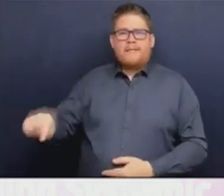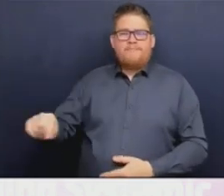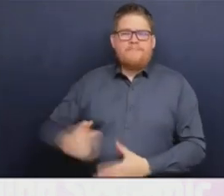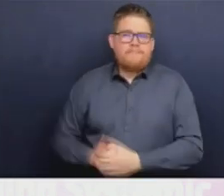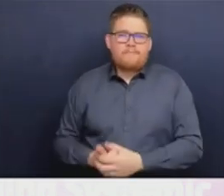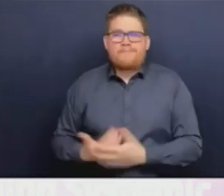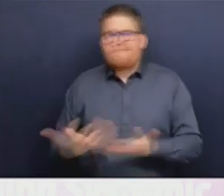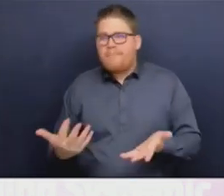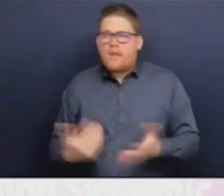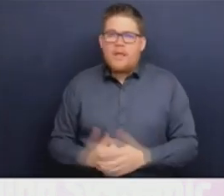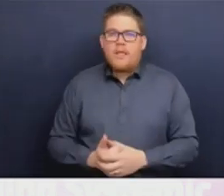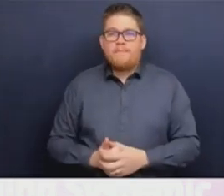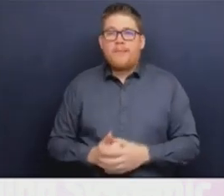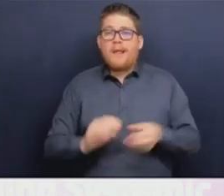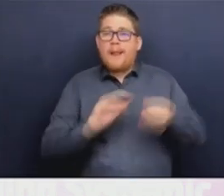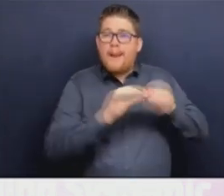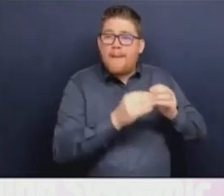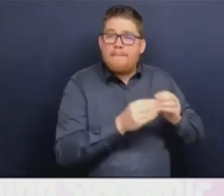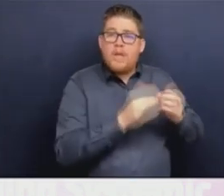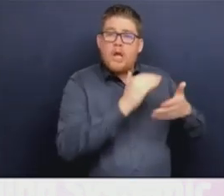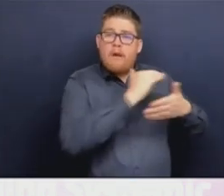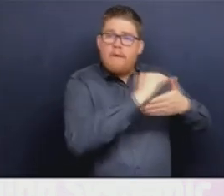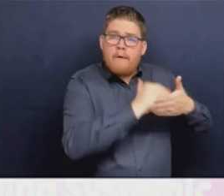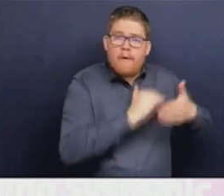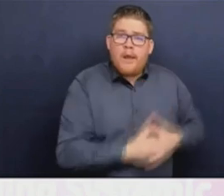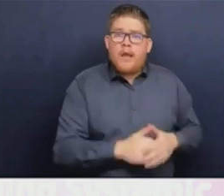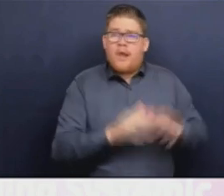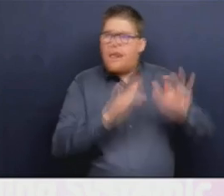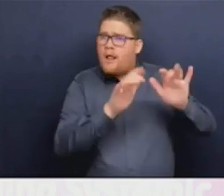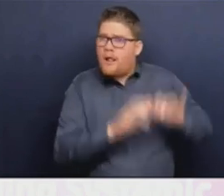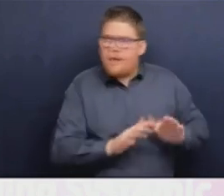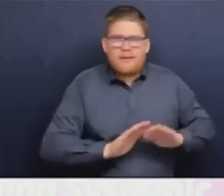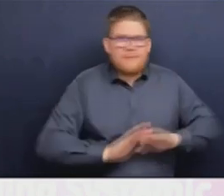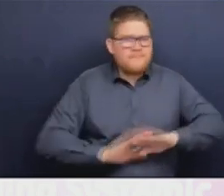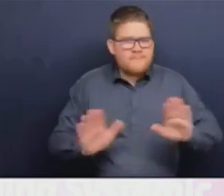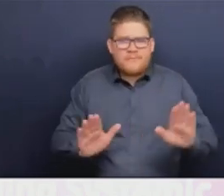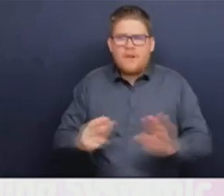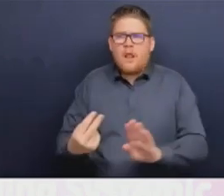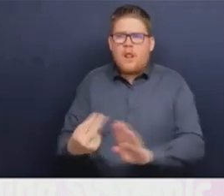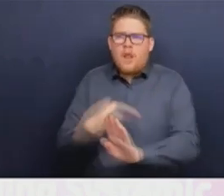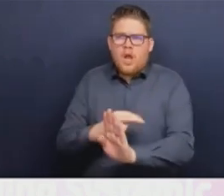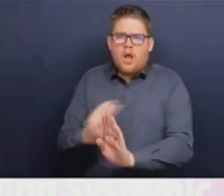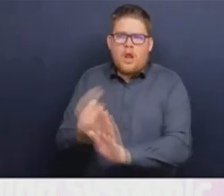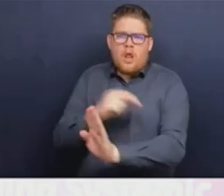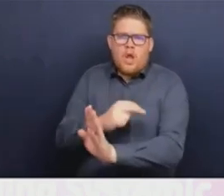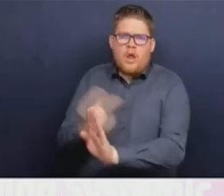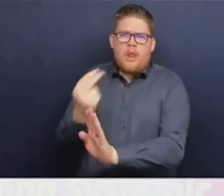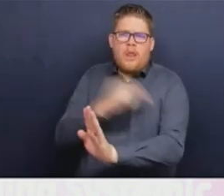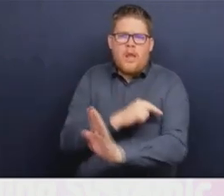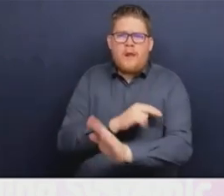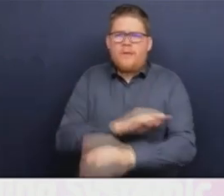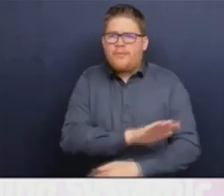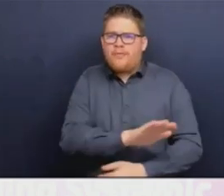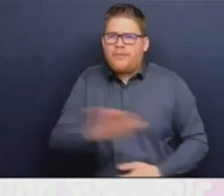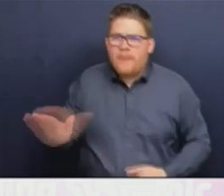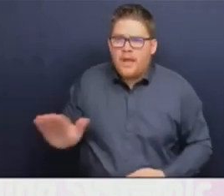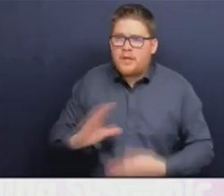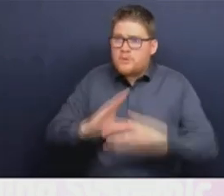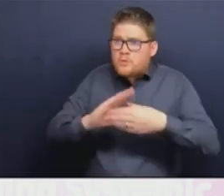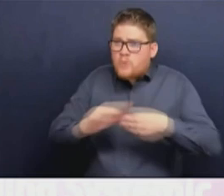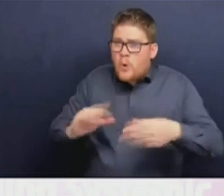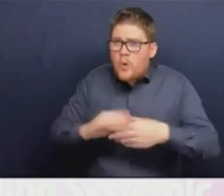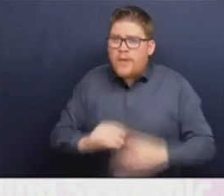data in and data out. It will be a comprehensive understanding of what that means, talking about storytelling, talking about traditional cultures,